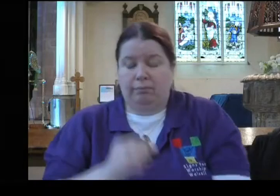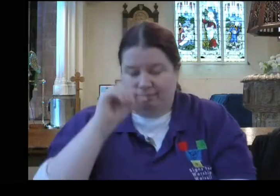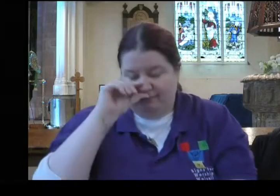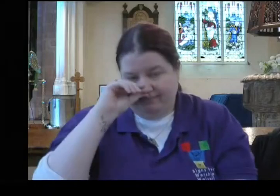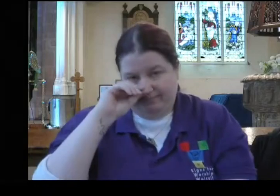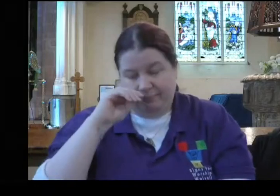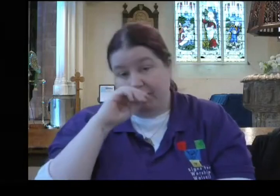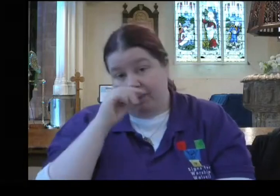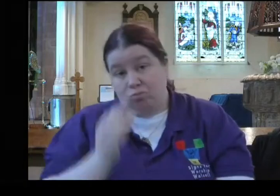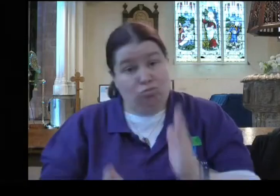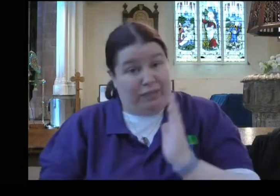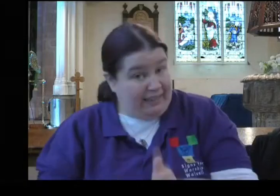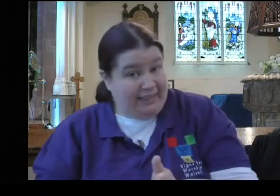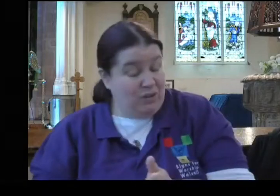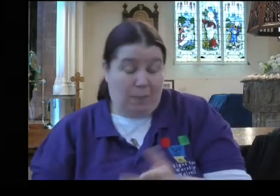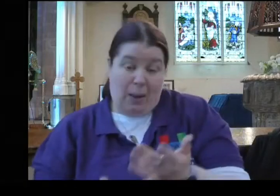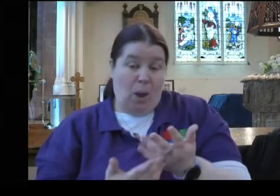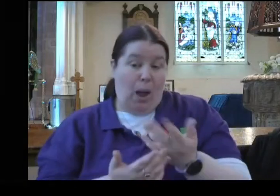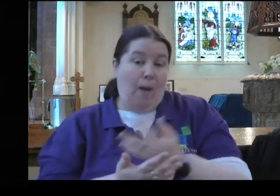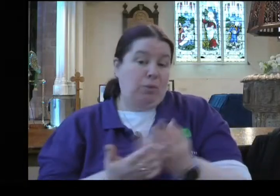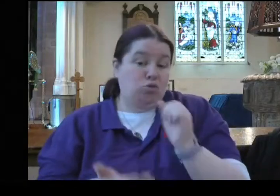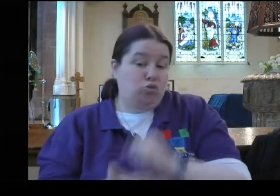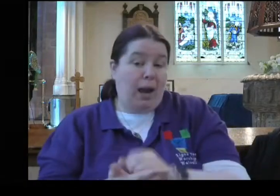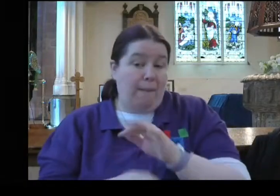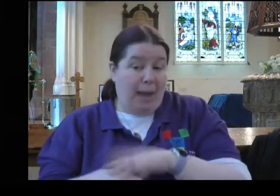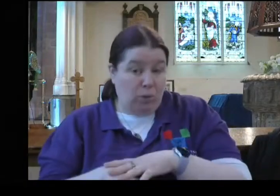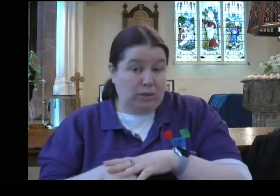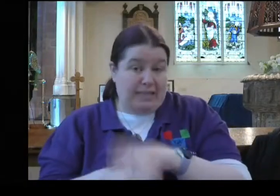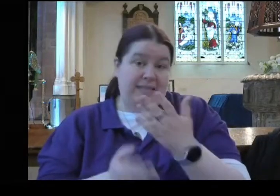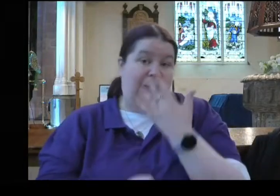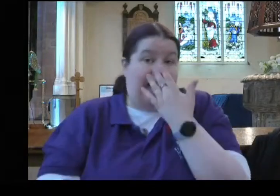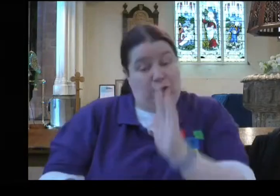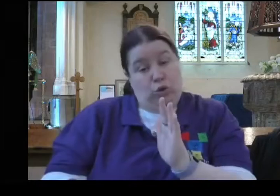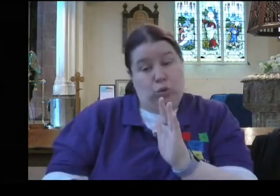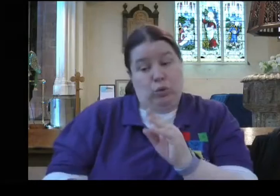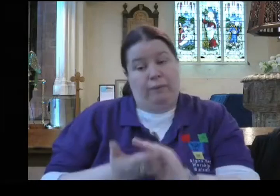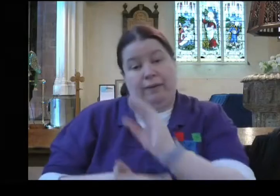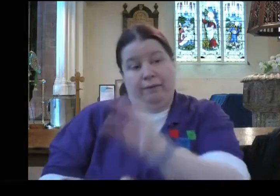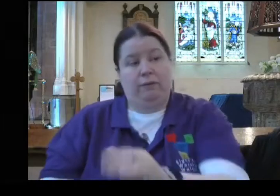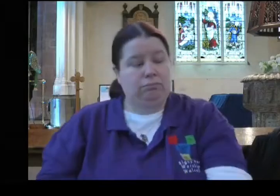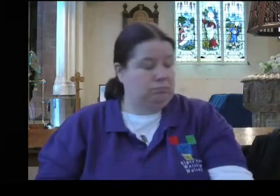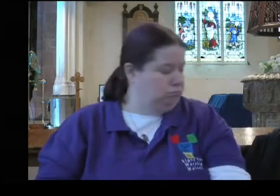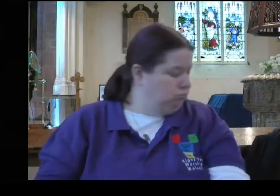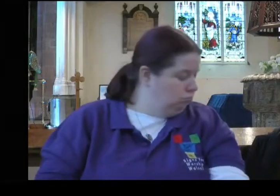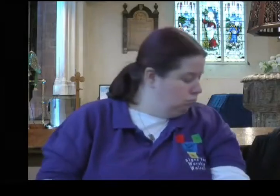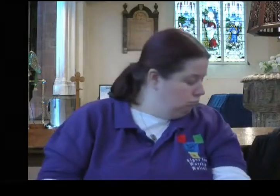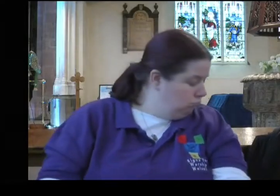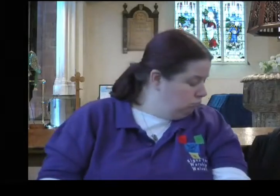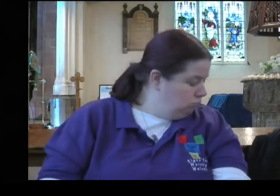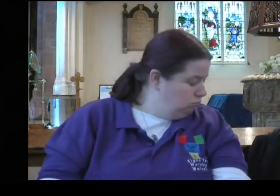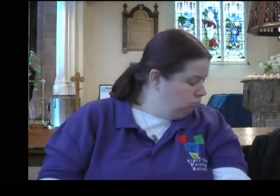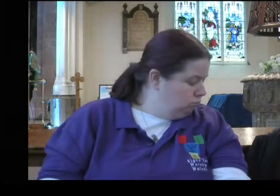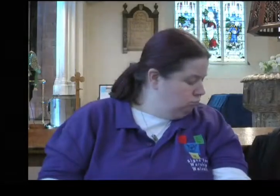So it's not about what is the right amount to give, it's what is the right attitude when we come to give. Jesus teaches us we should